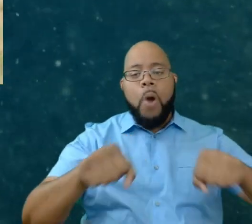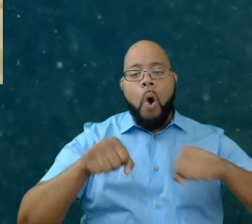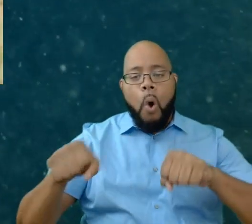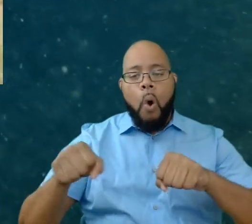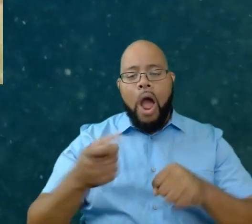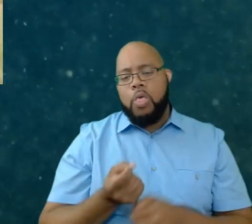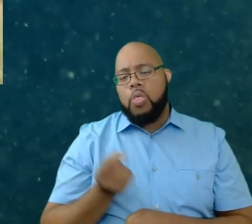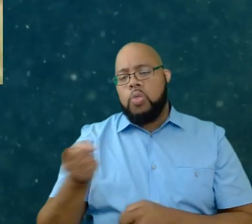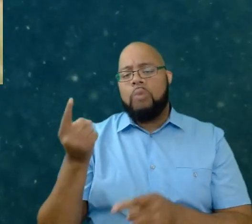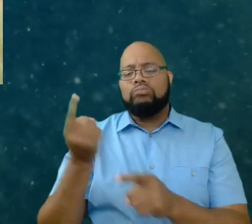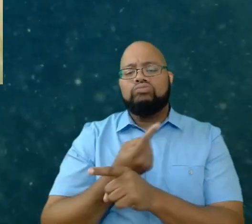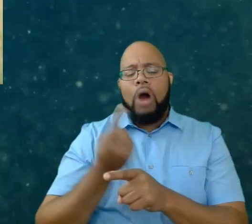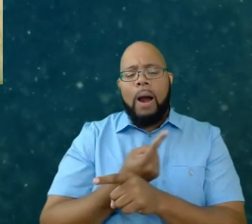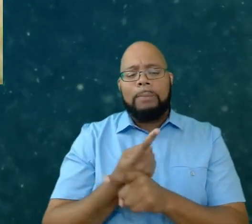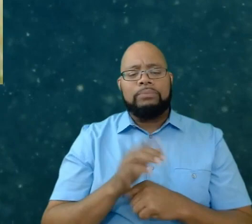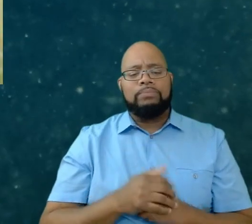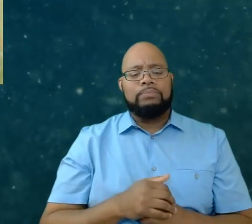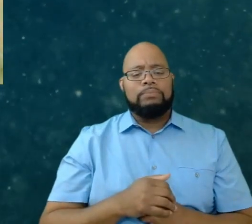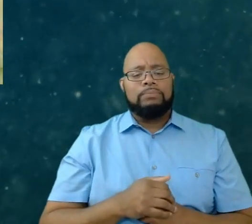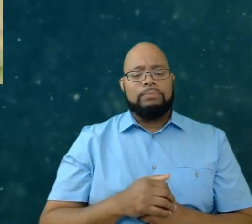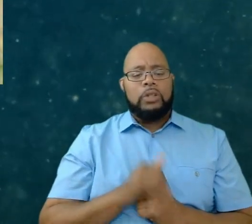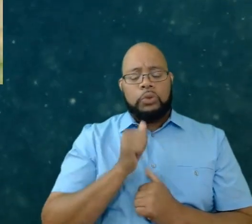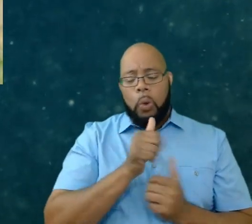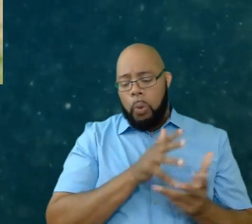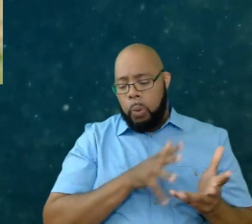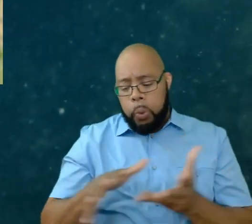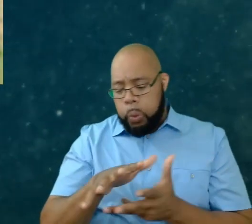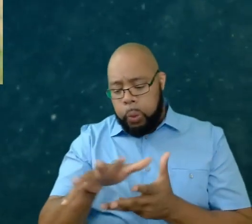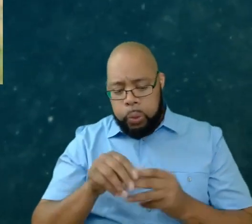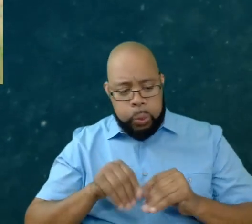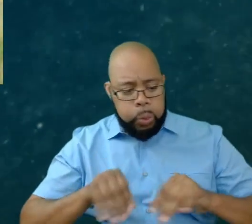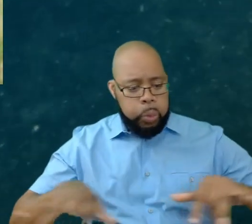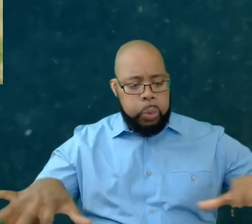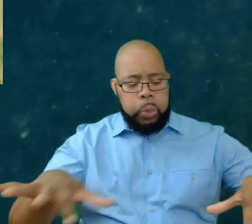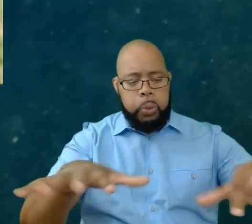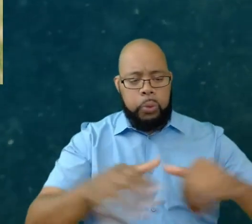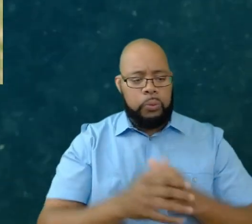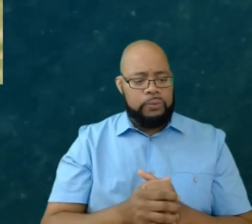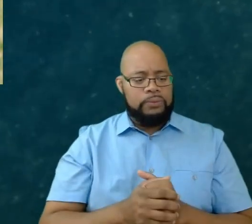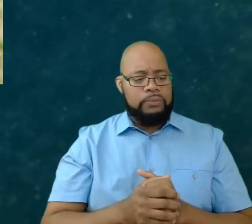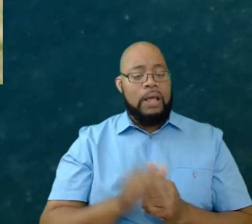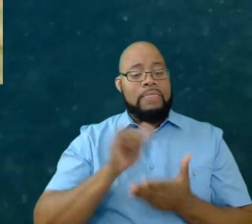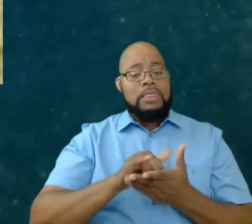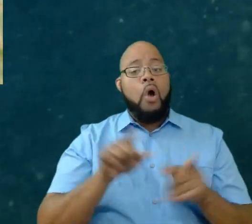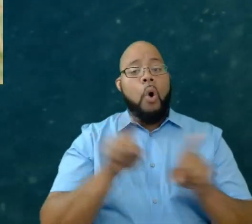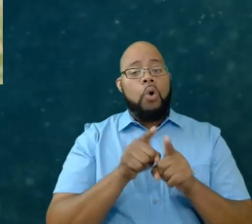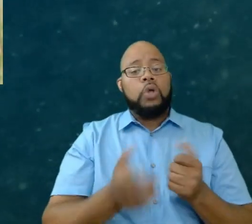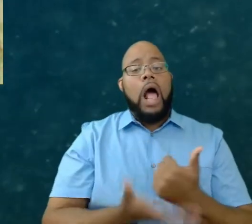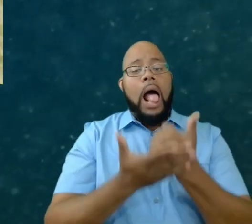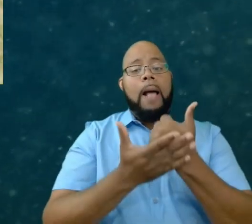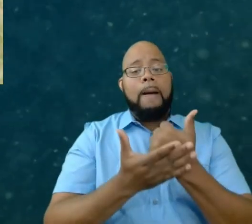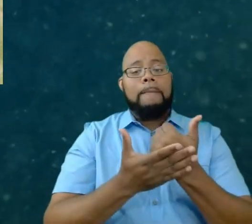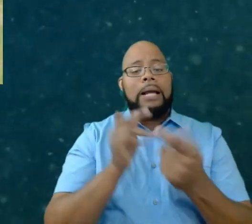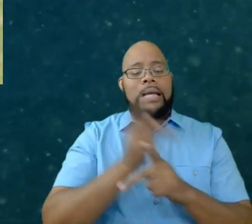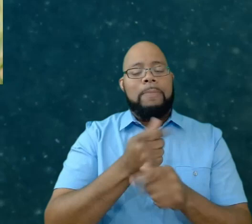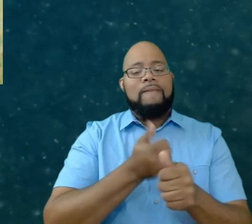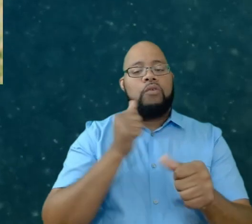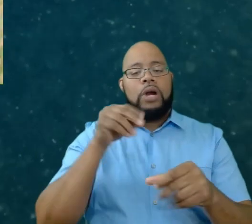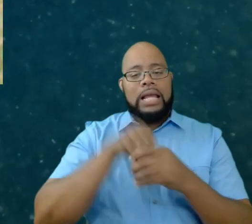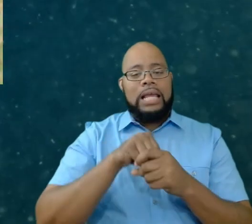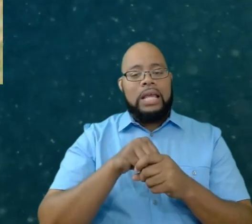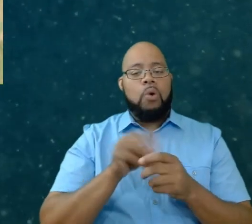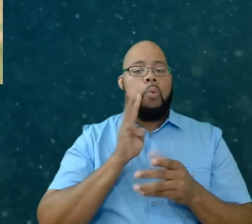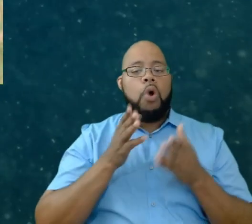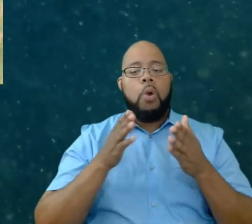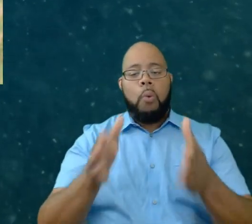clippings after mowing the lawn and dispose of them properly so they don't wash away from driveways, sidewalks, and streets. This will also help keep nitrogen out of